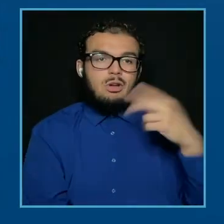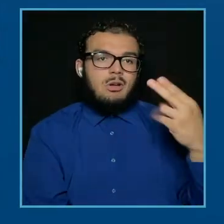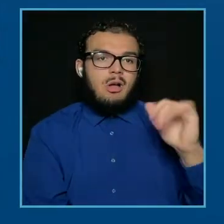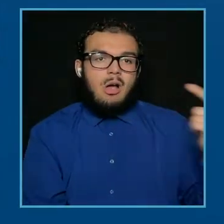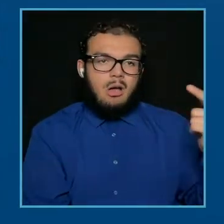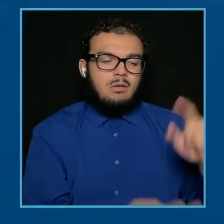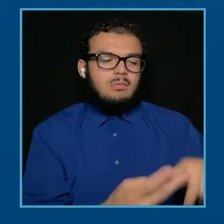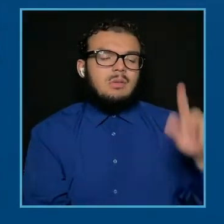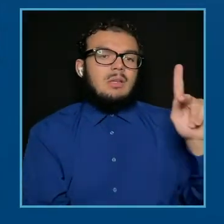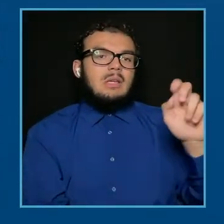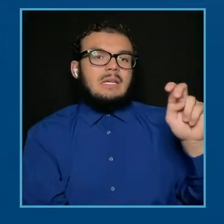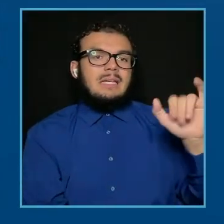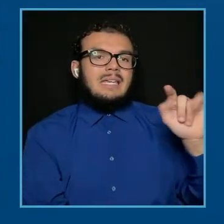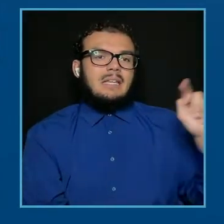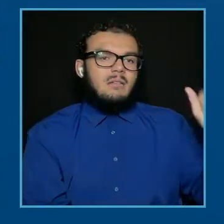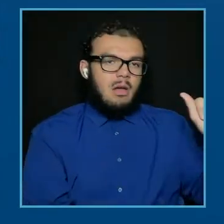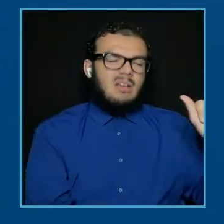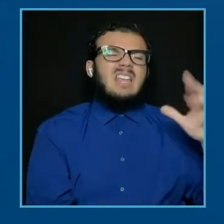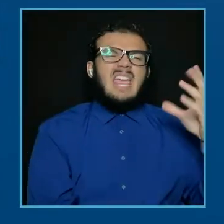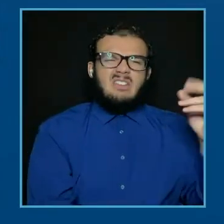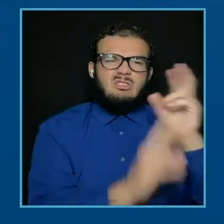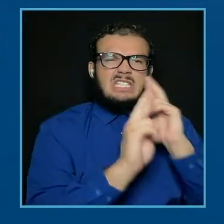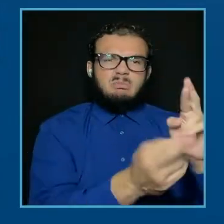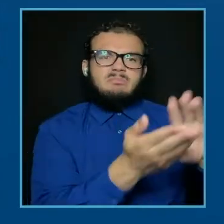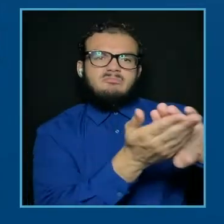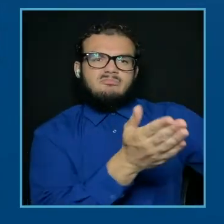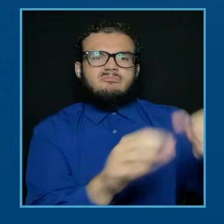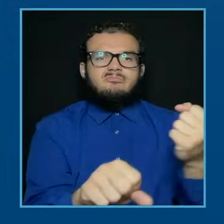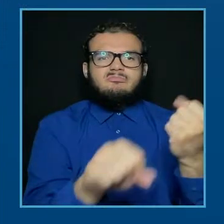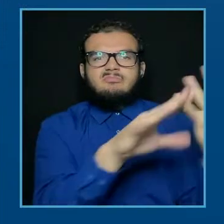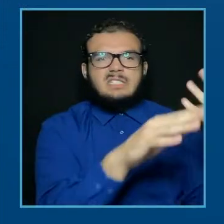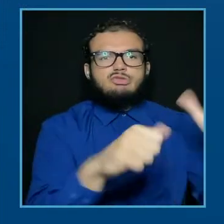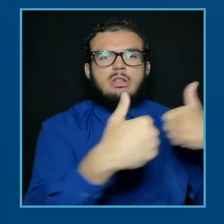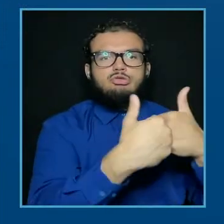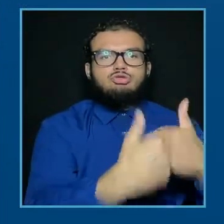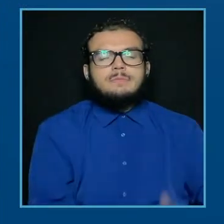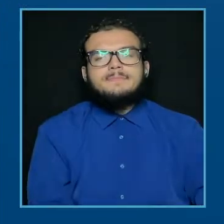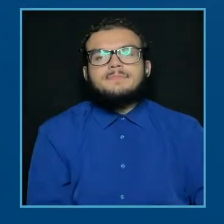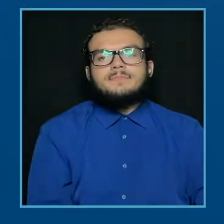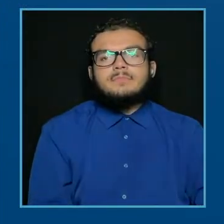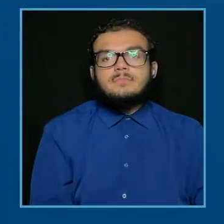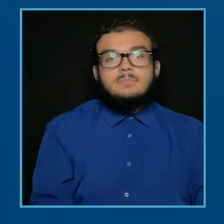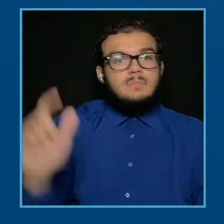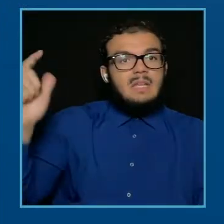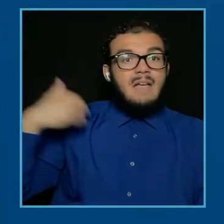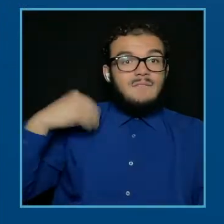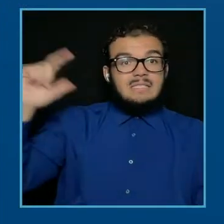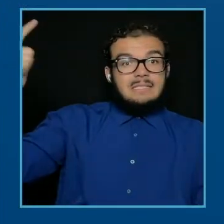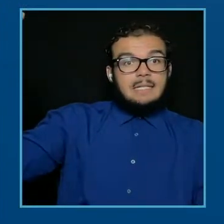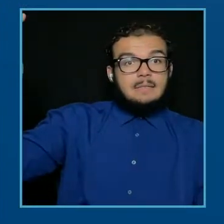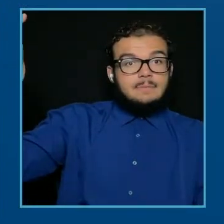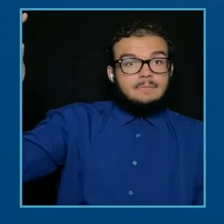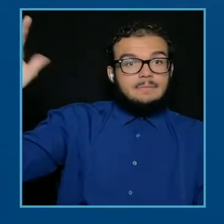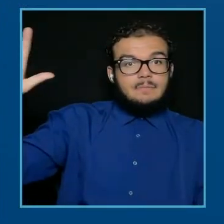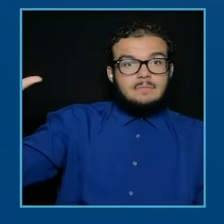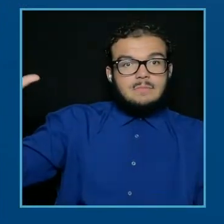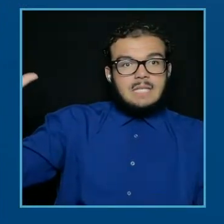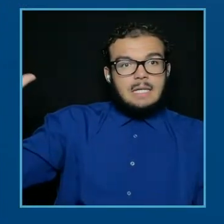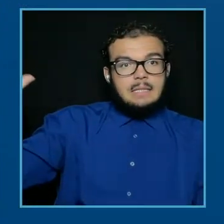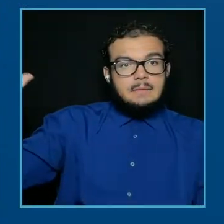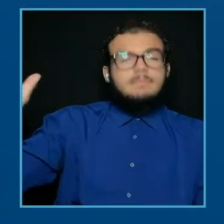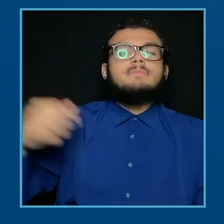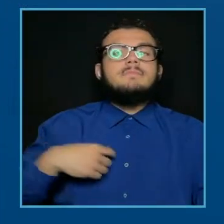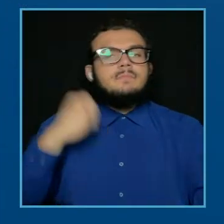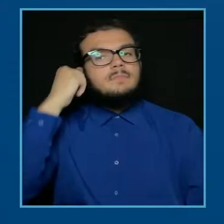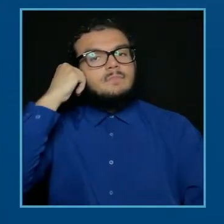and respectfully dismiss the challenge. Do we have a second? Michael? I would like to second that